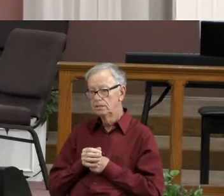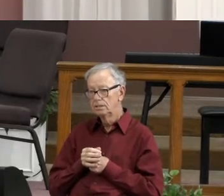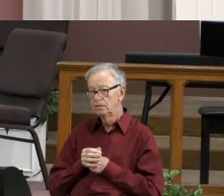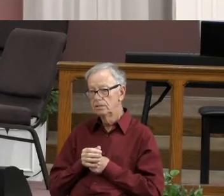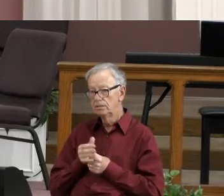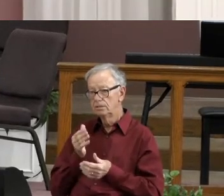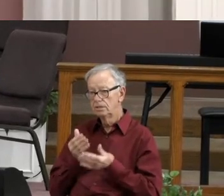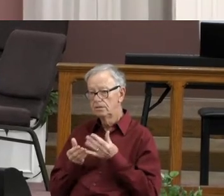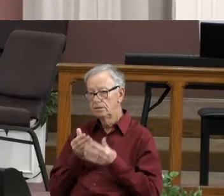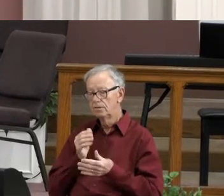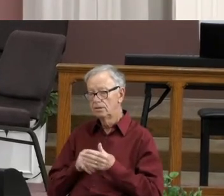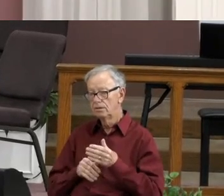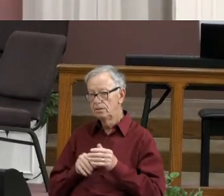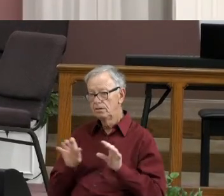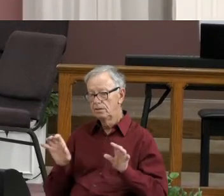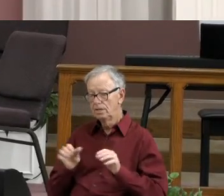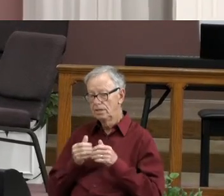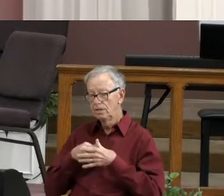Whatever you're doing in your life,